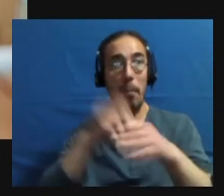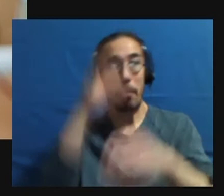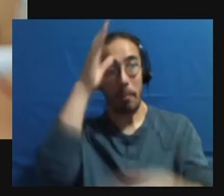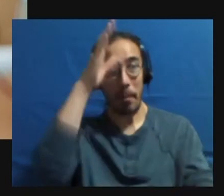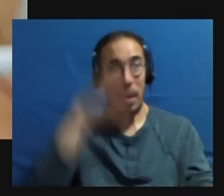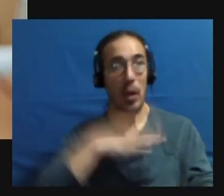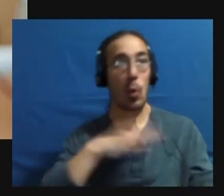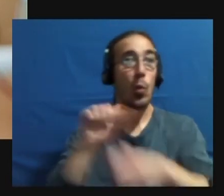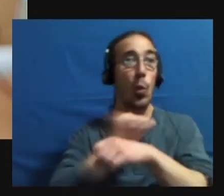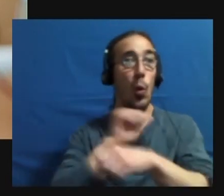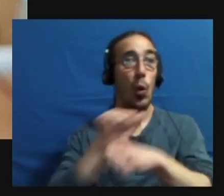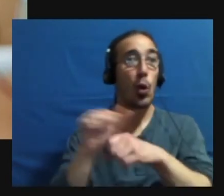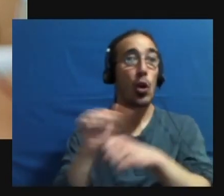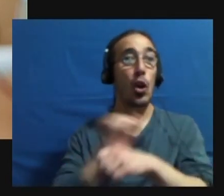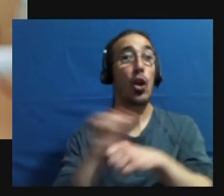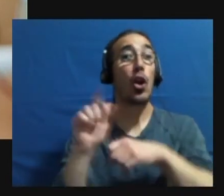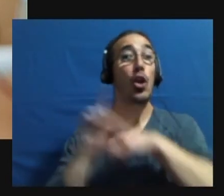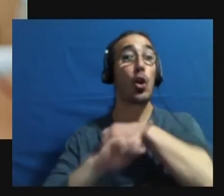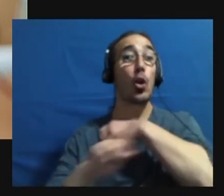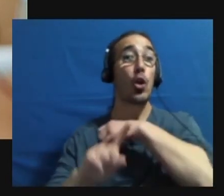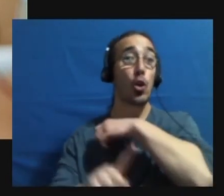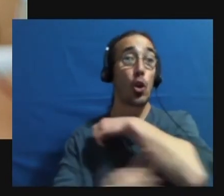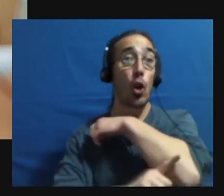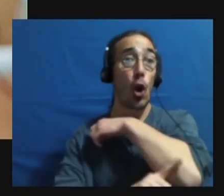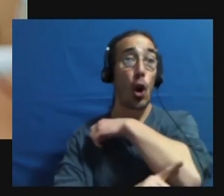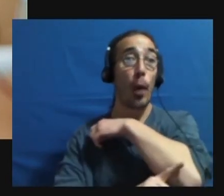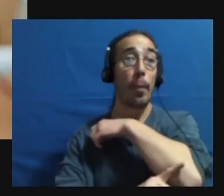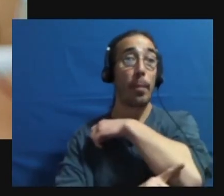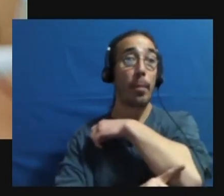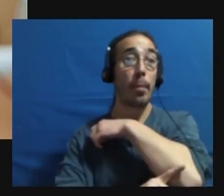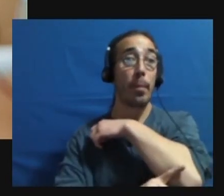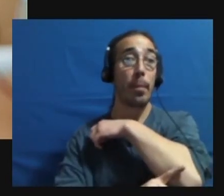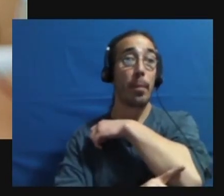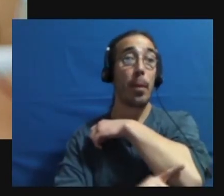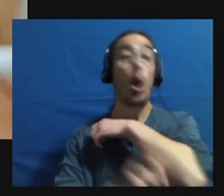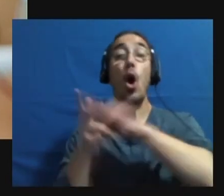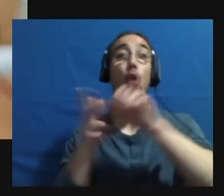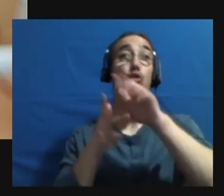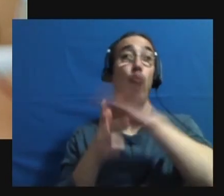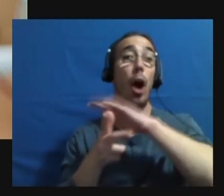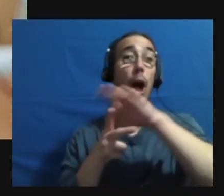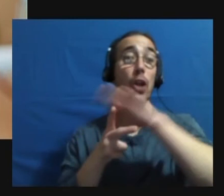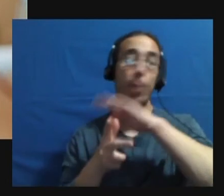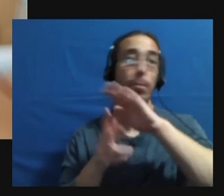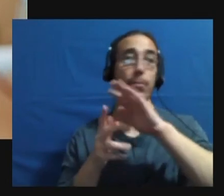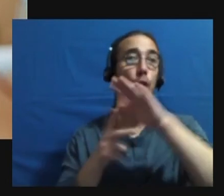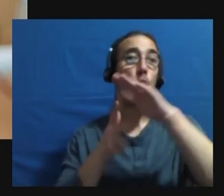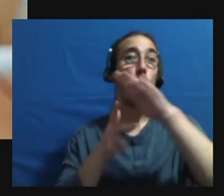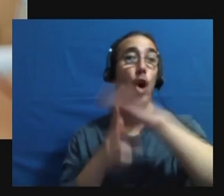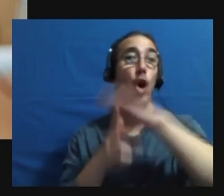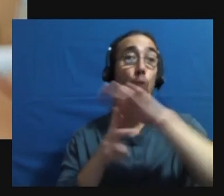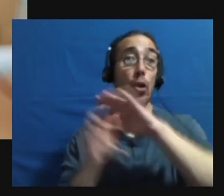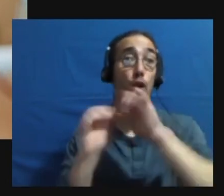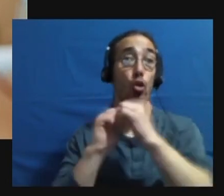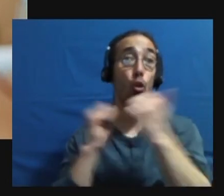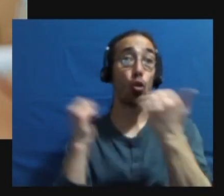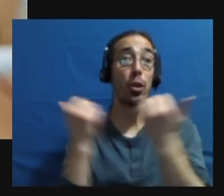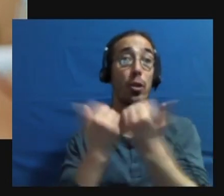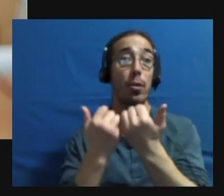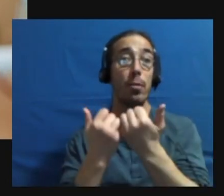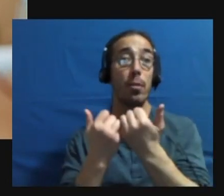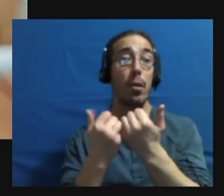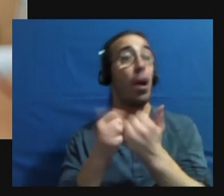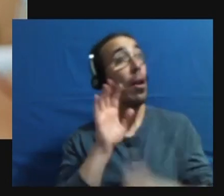a garage. I don't know what you'd say. No, I wanted you to say garage. That's why I'm here. This is what this is. That's why you're here.